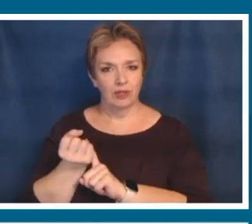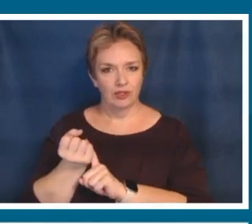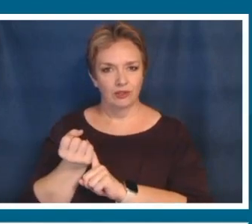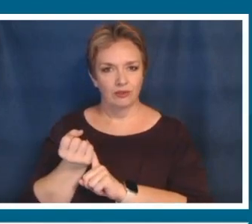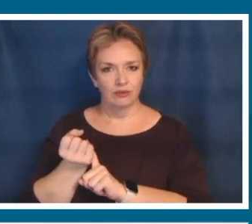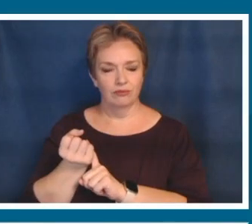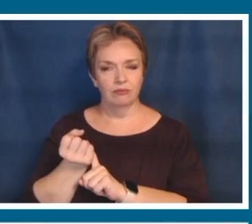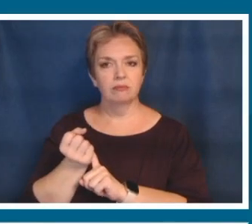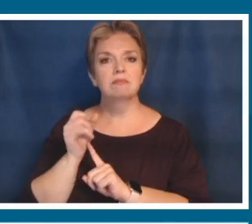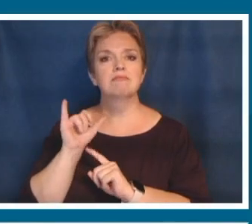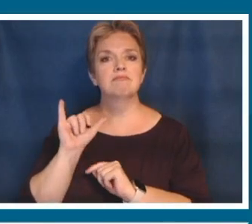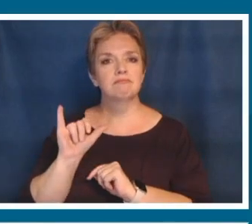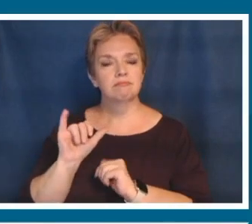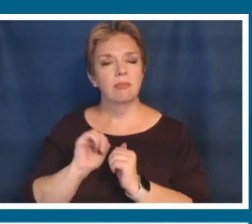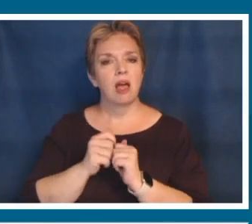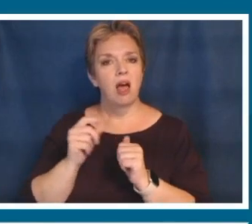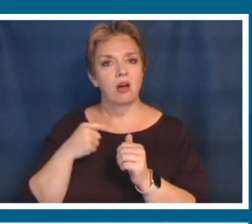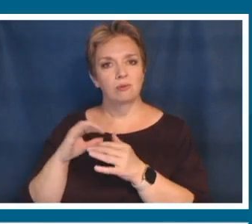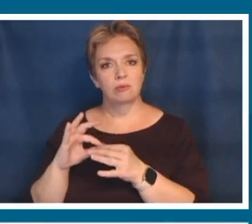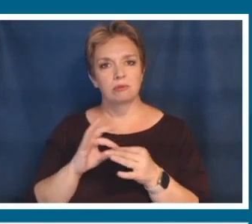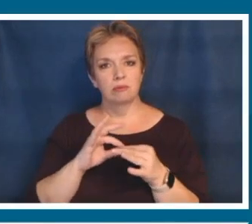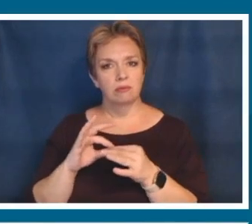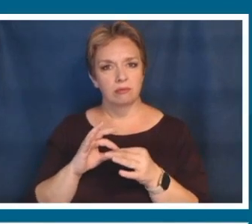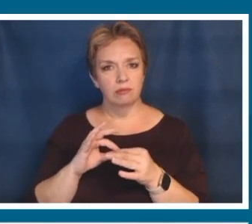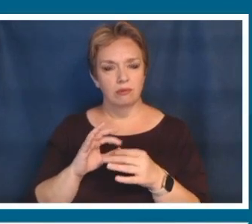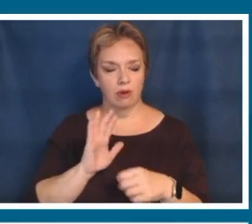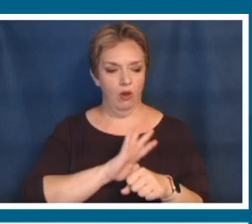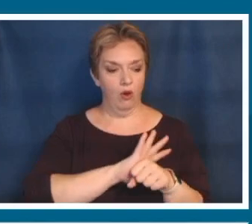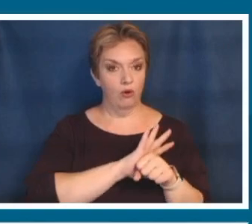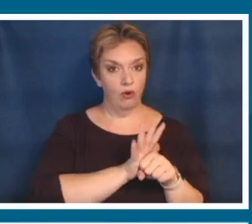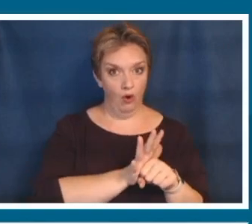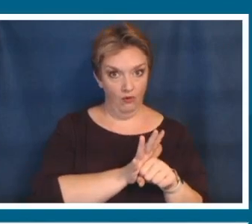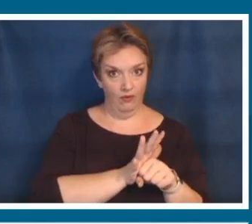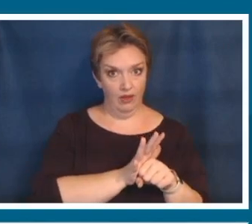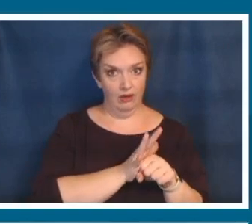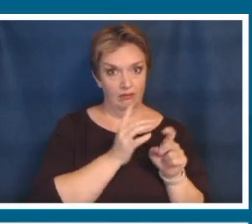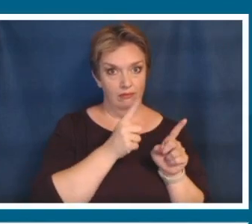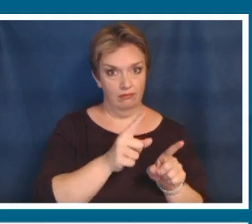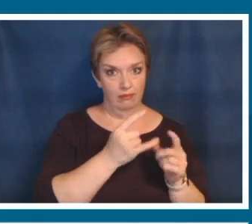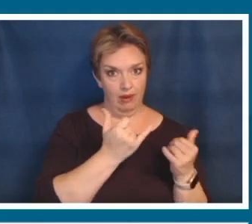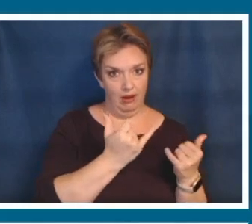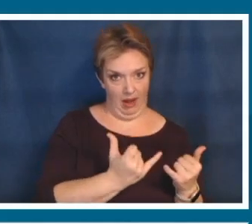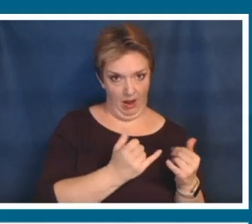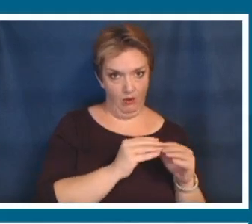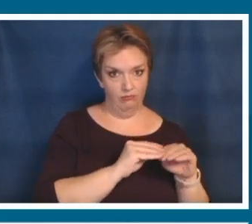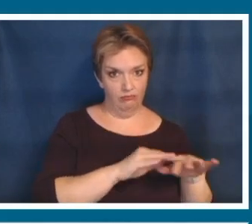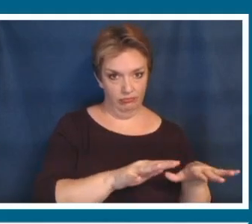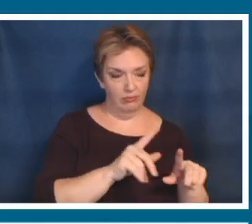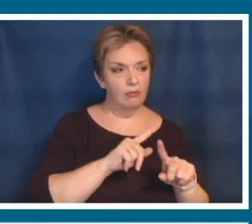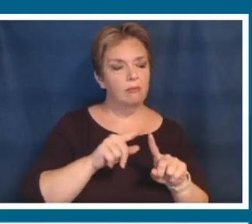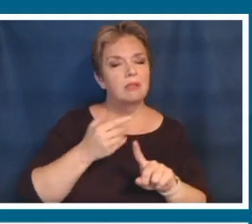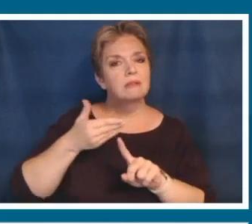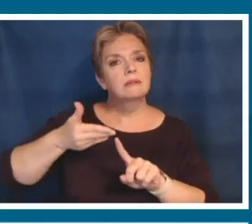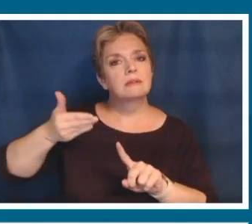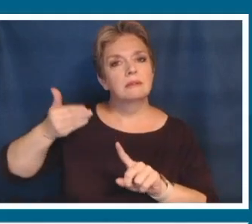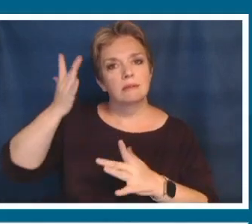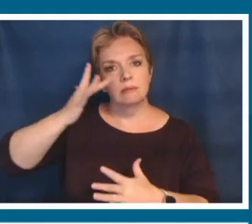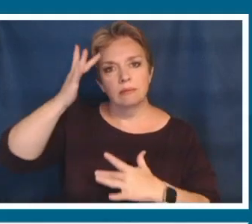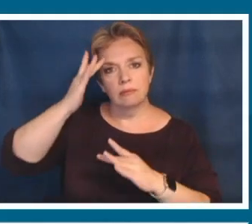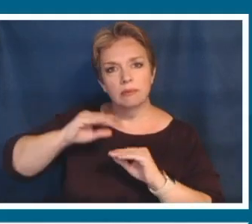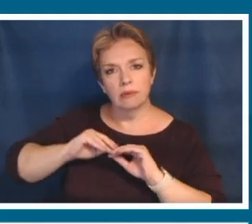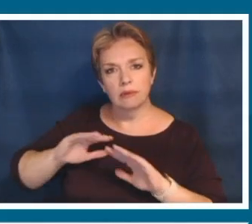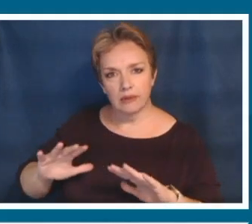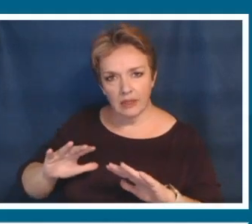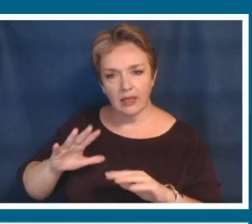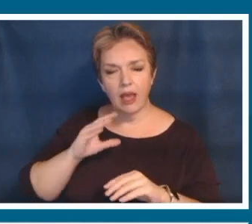between the COVID pandemic, past pandemics and epidemics, and students or learners' individual stories?